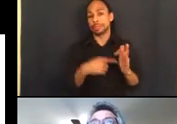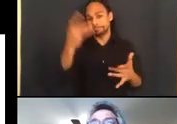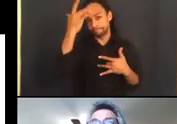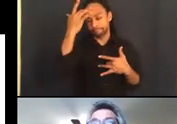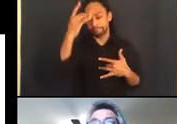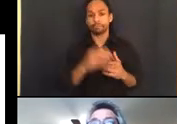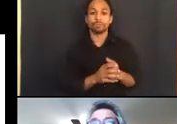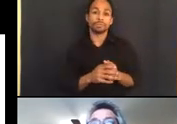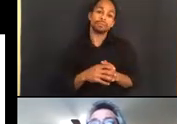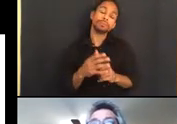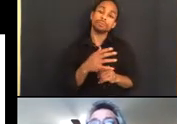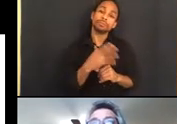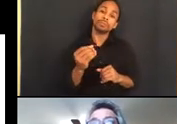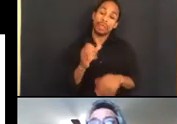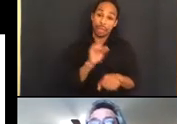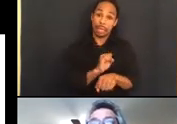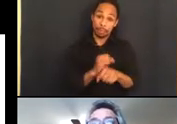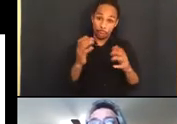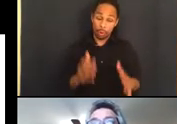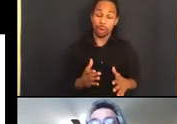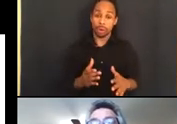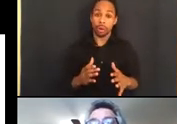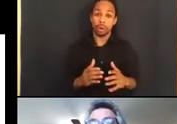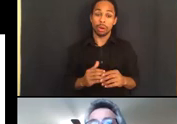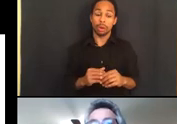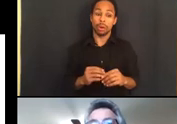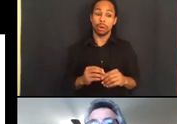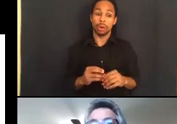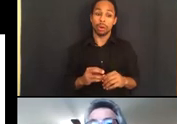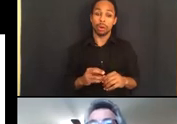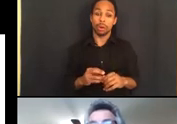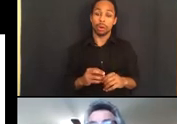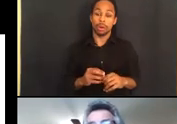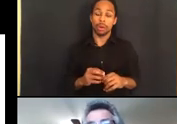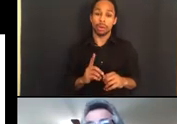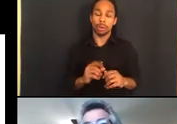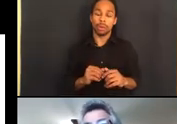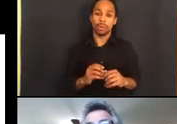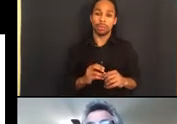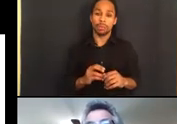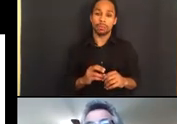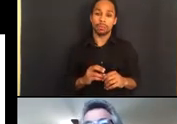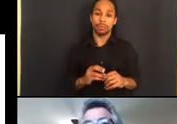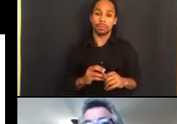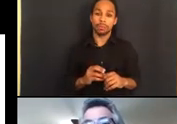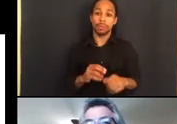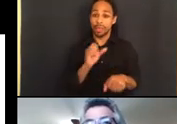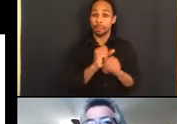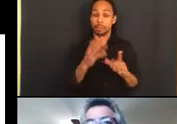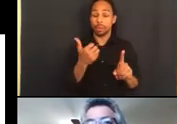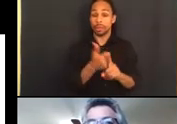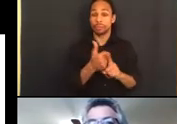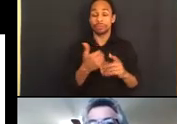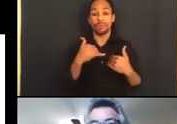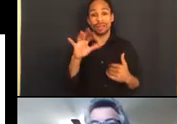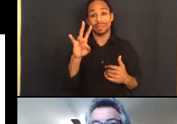and the employer actually went above and beyond in conjunction with the county health department, had all 71 workers living in the common